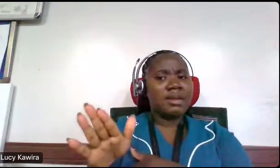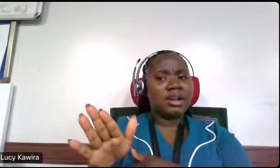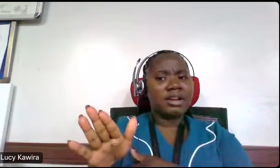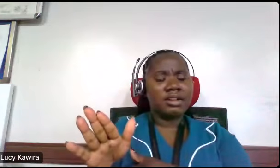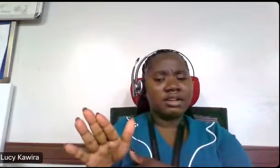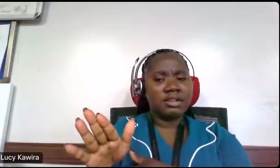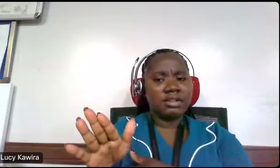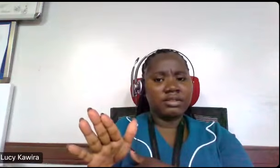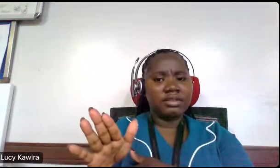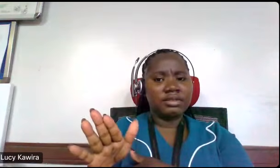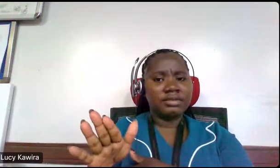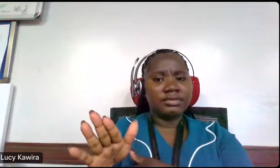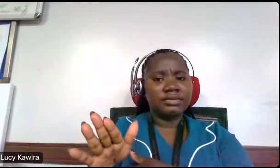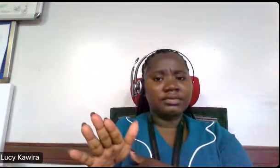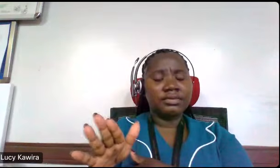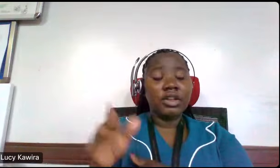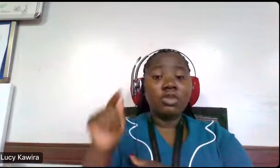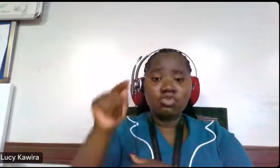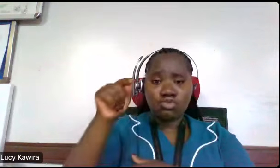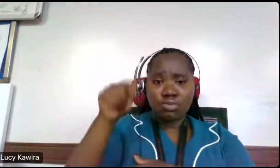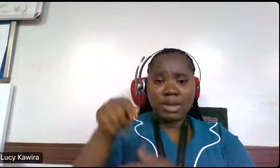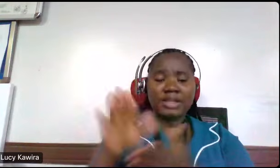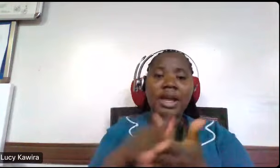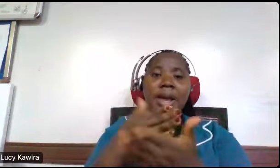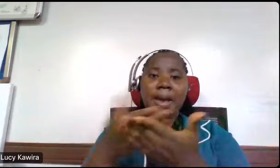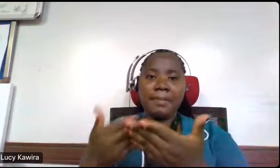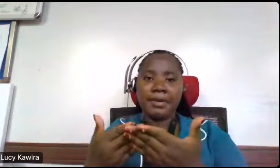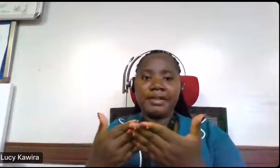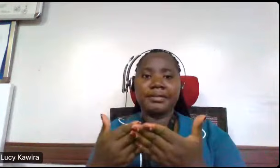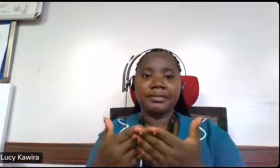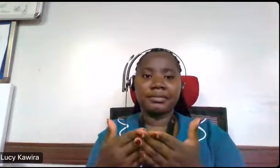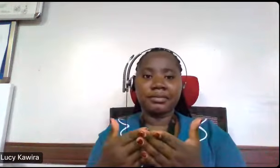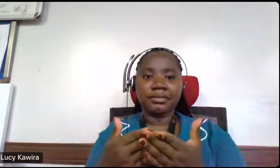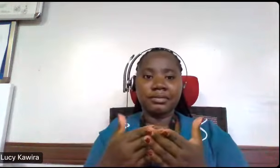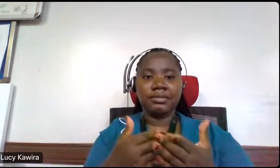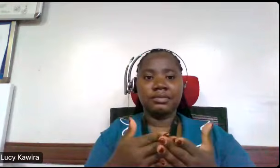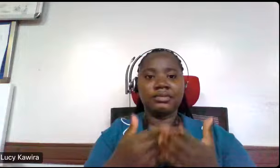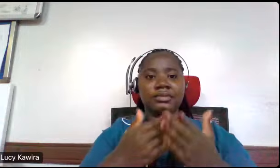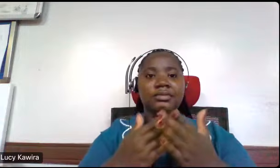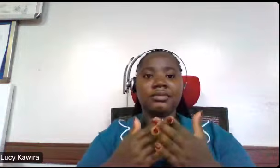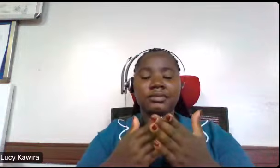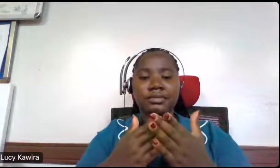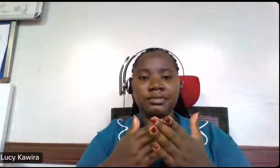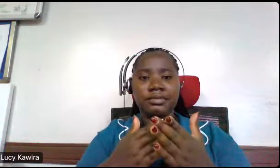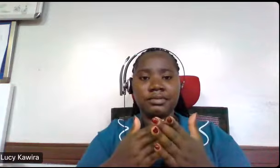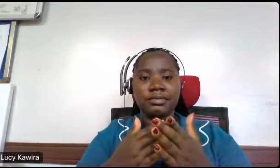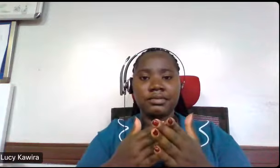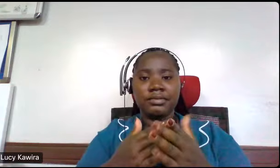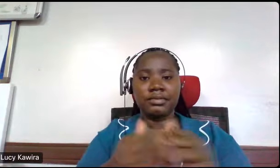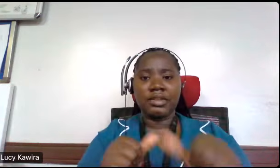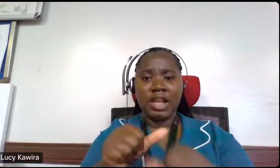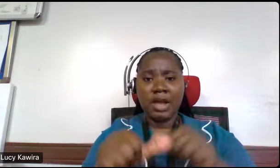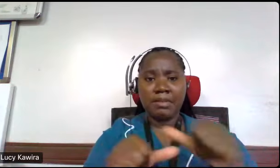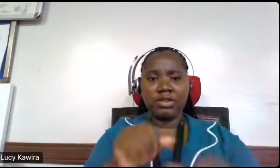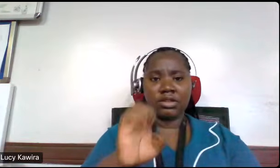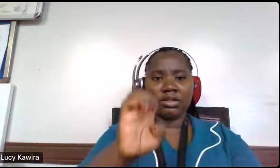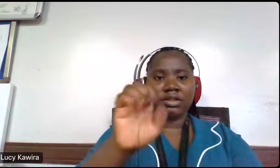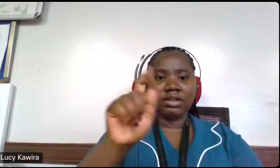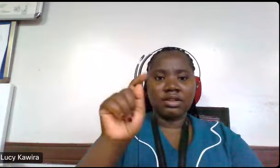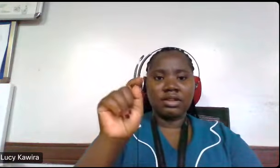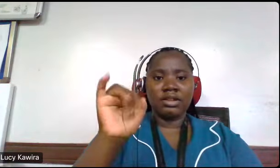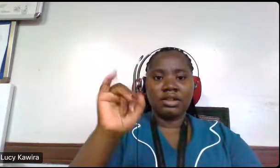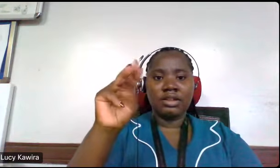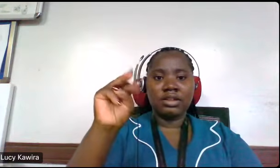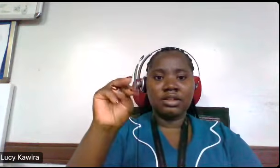made. So you must apply. Then on the non-items supported, it applies also to